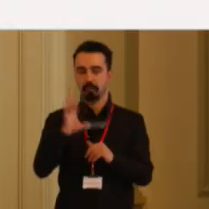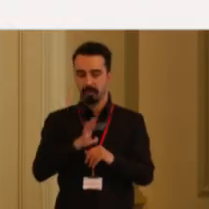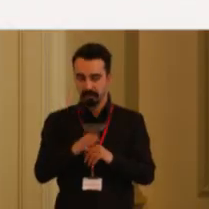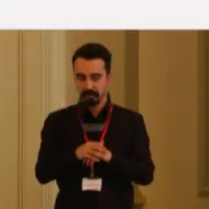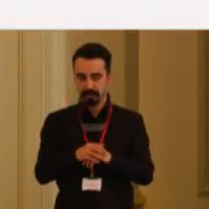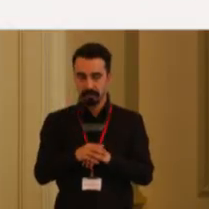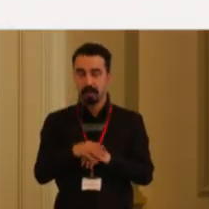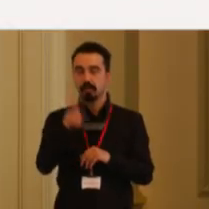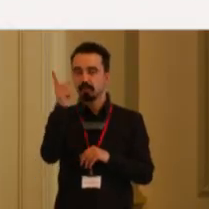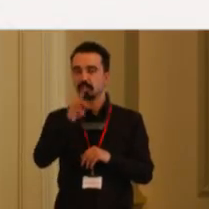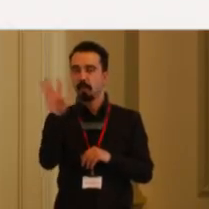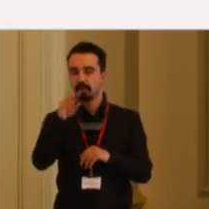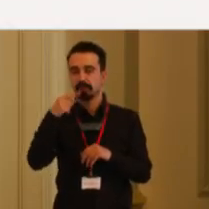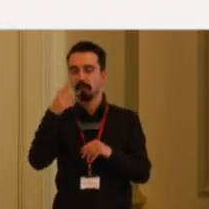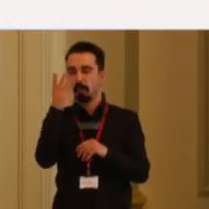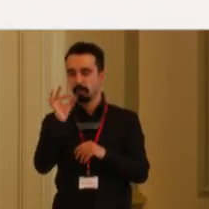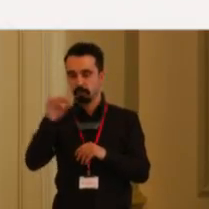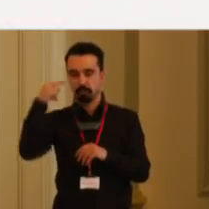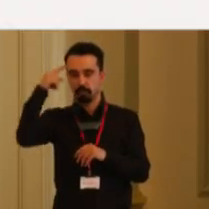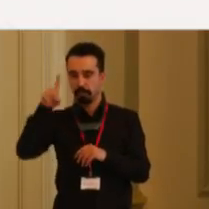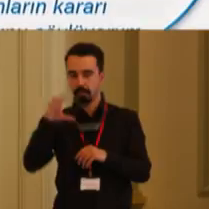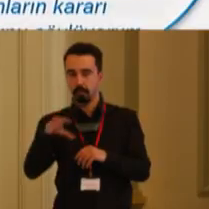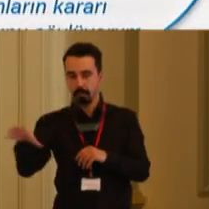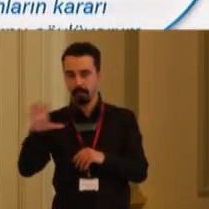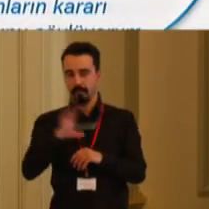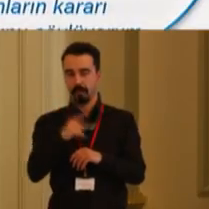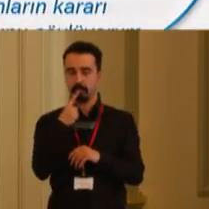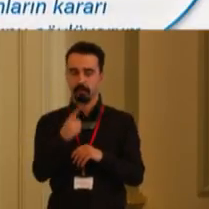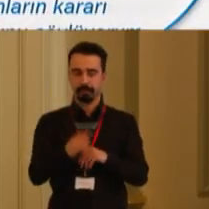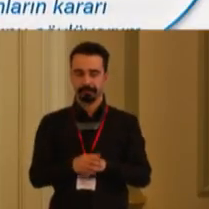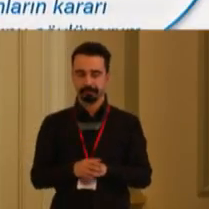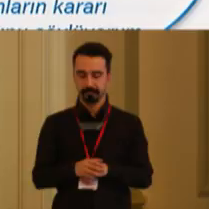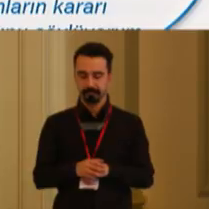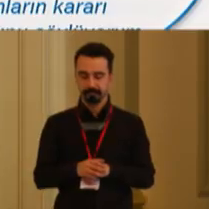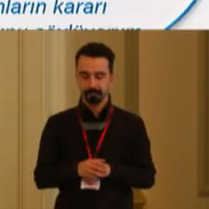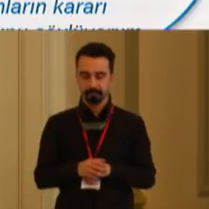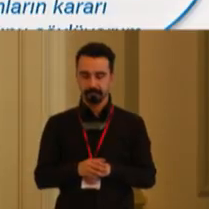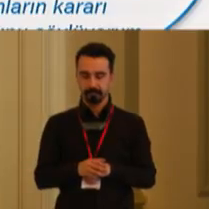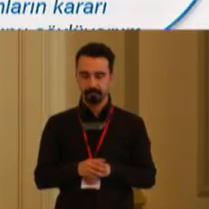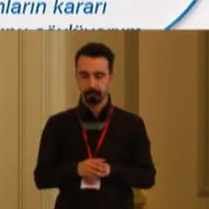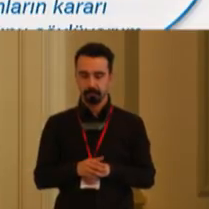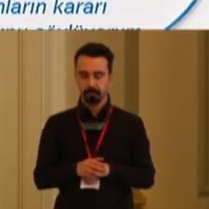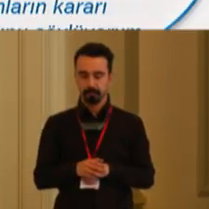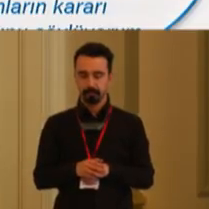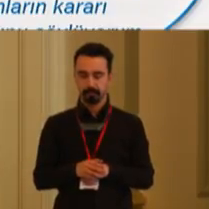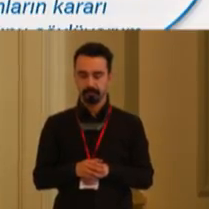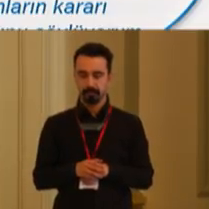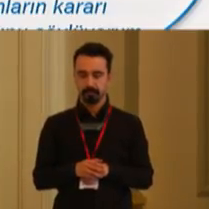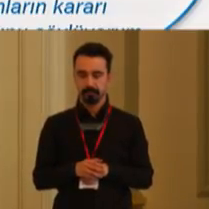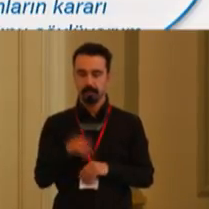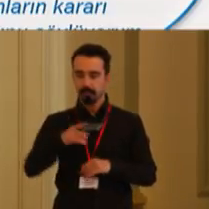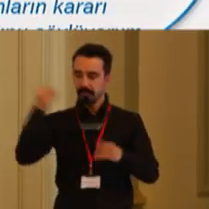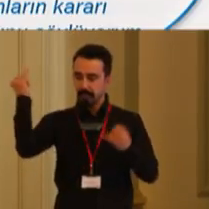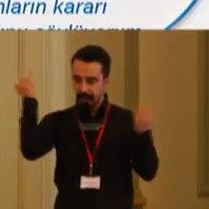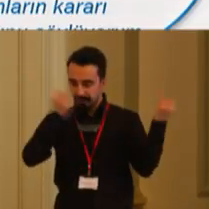gender equality, only 28% were against the equality